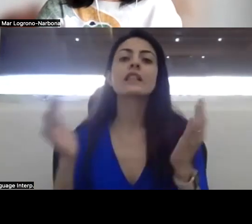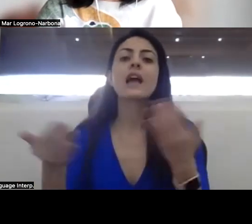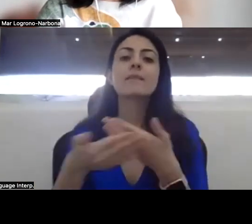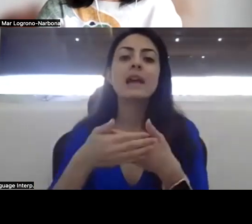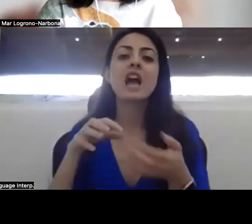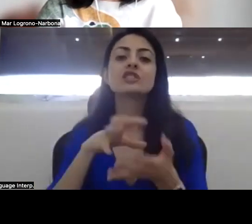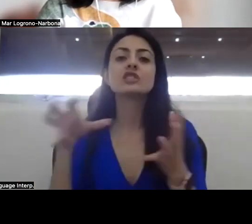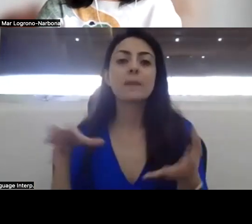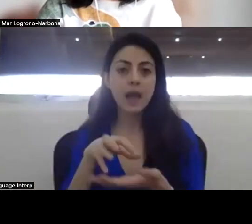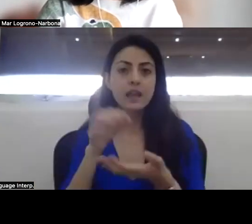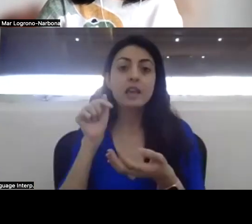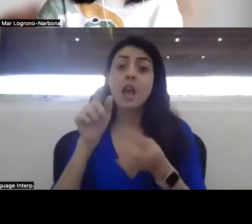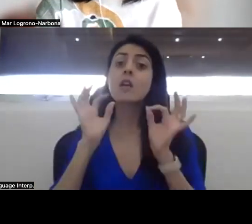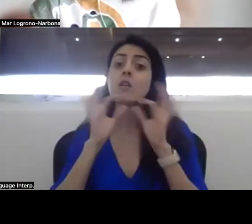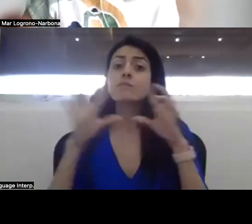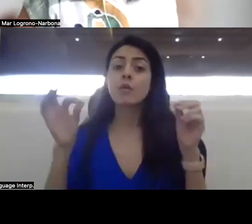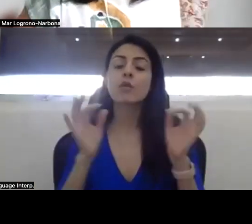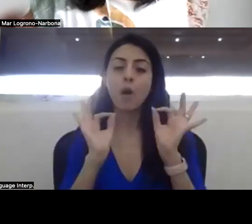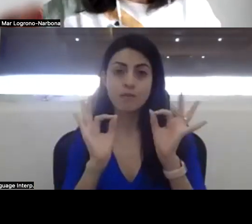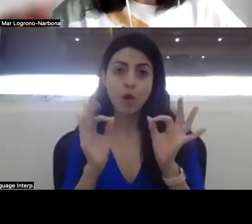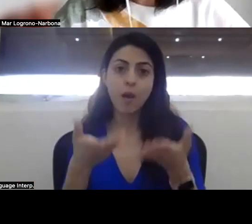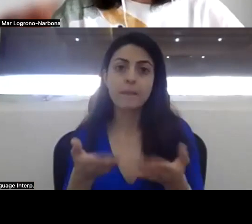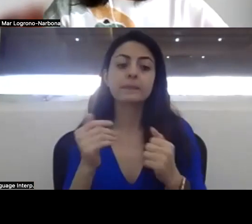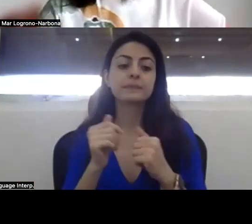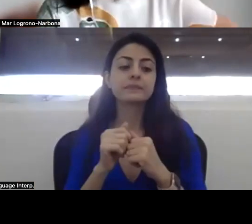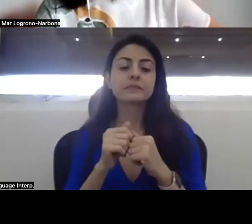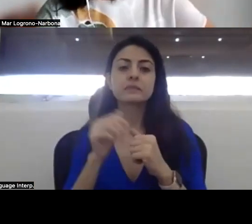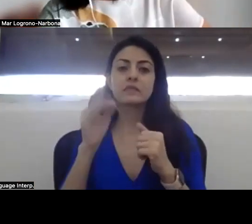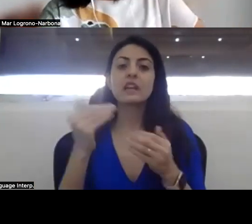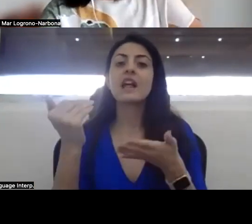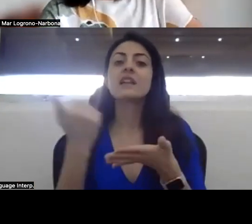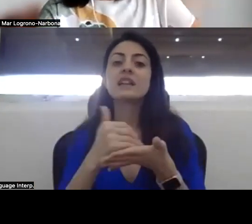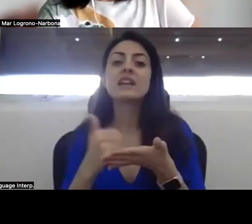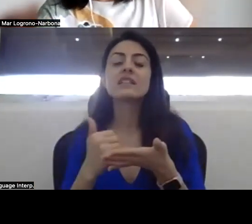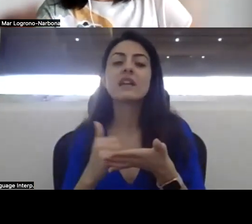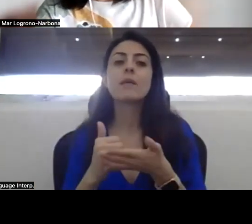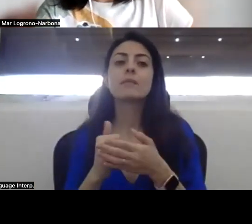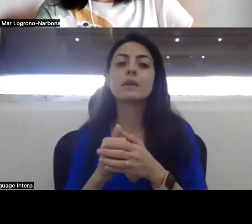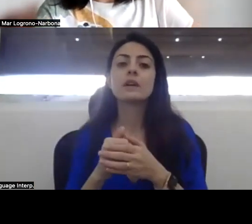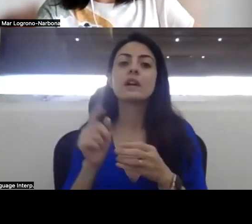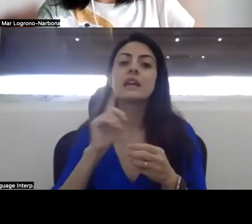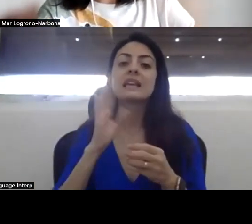dimension of social protection system, as well as the disability inclusion agenda.